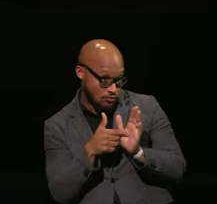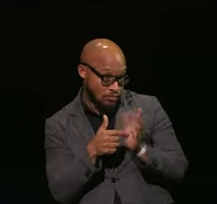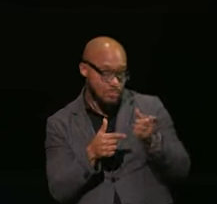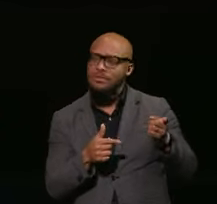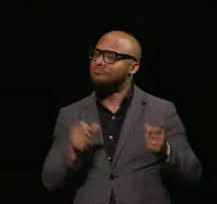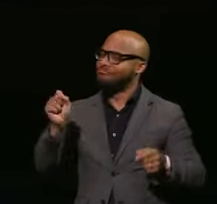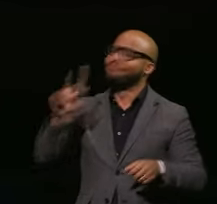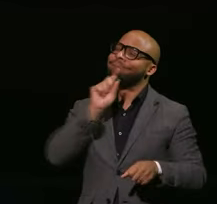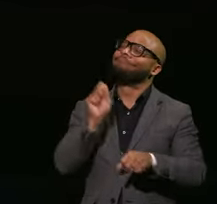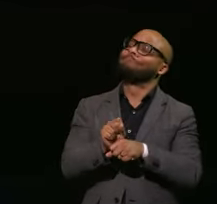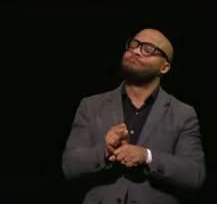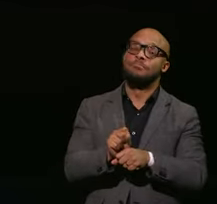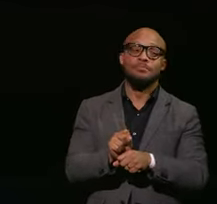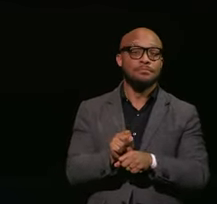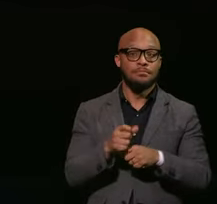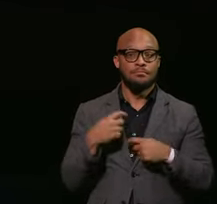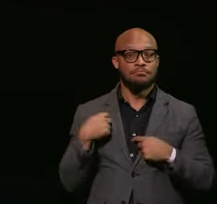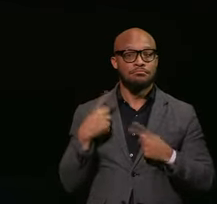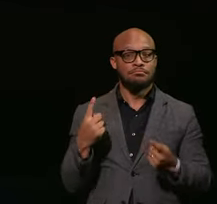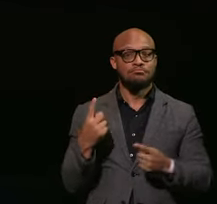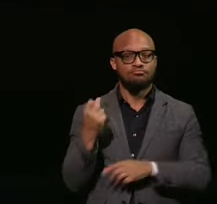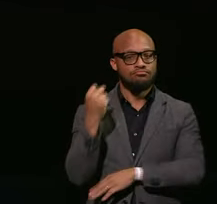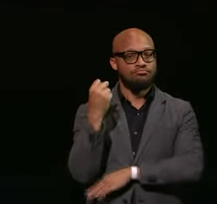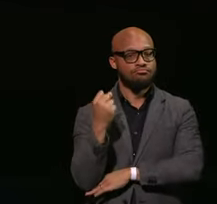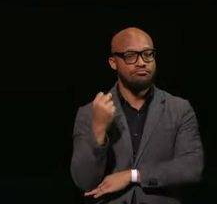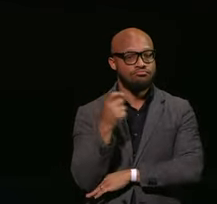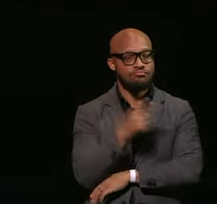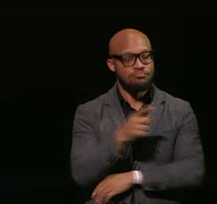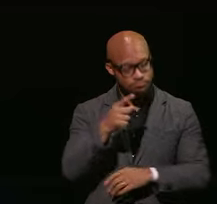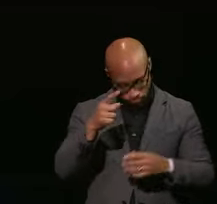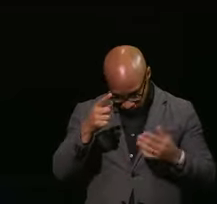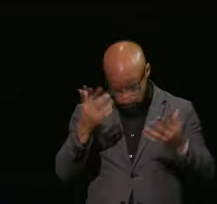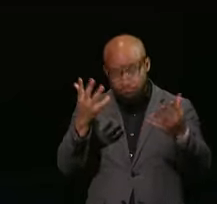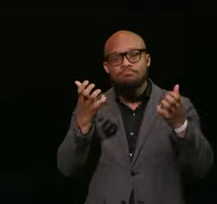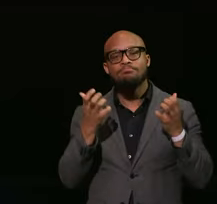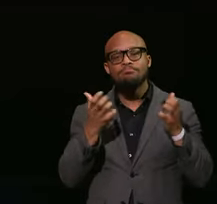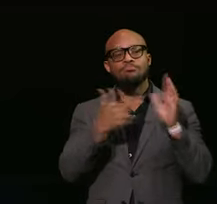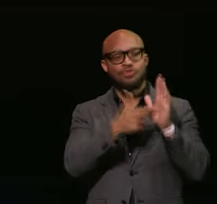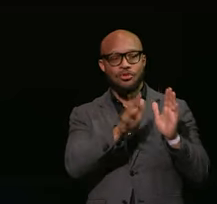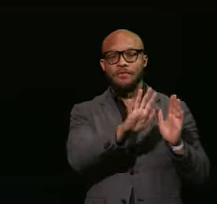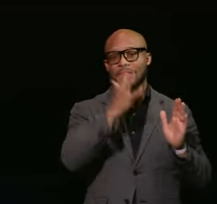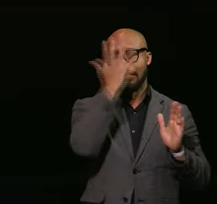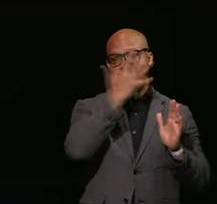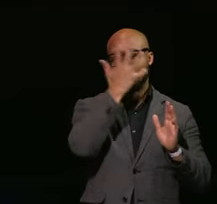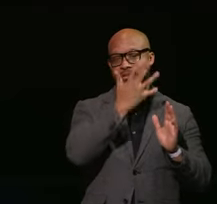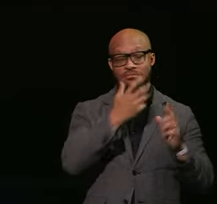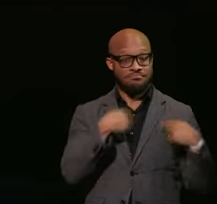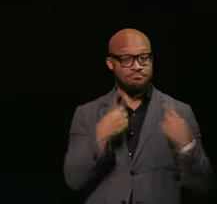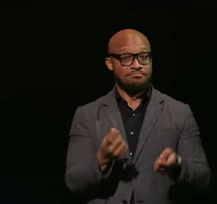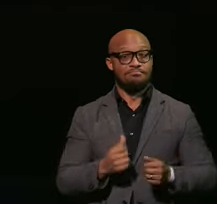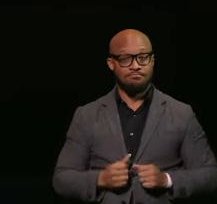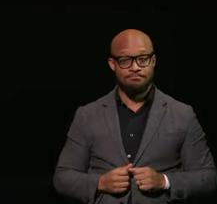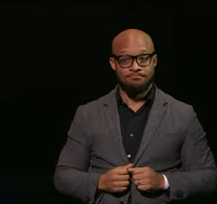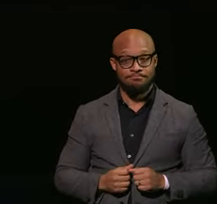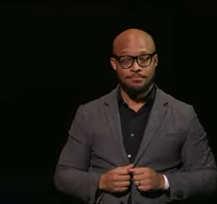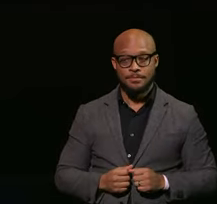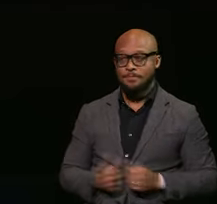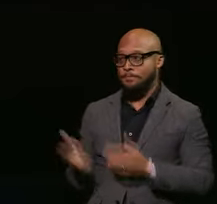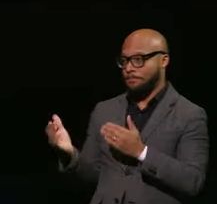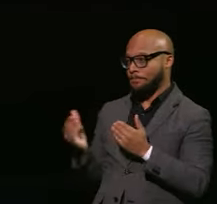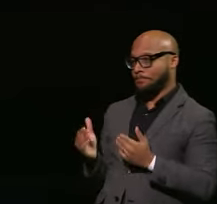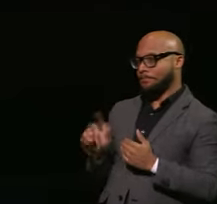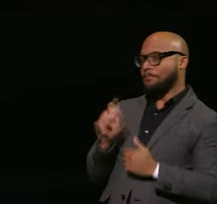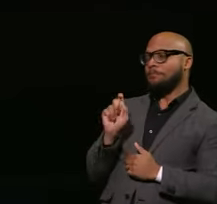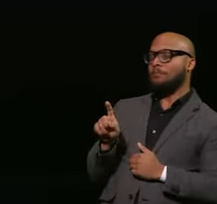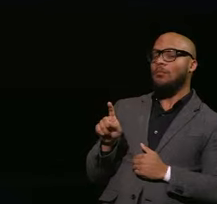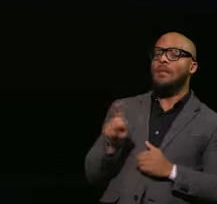you know, since. Yeah. And the first moment that we spend an extended period of time with her speaking,